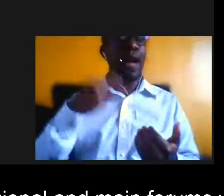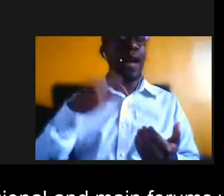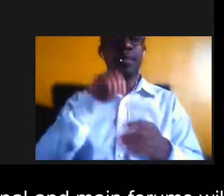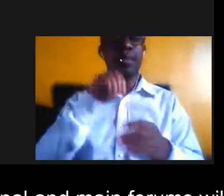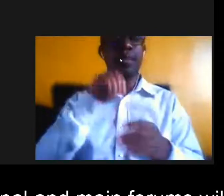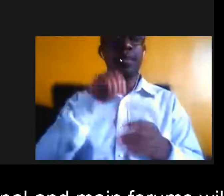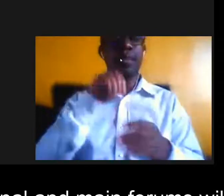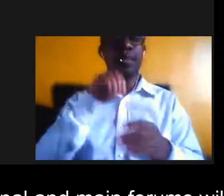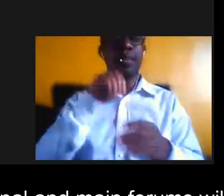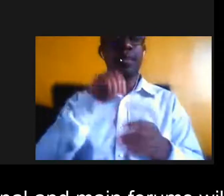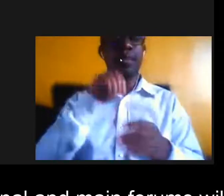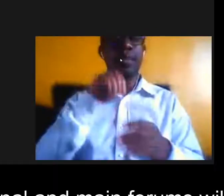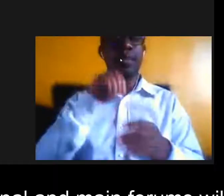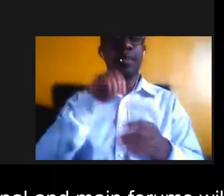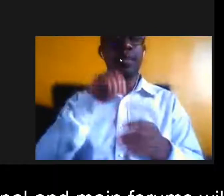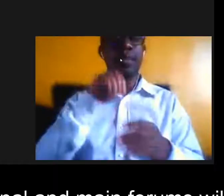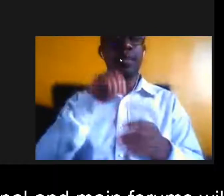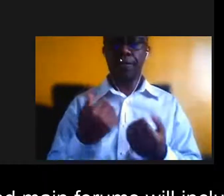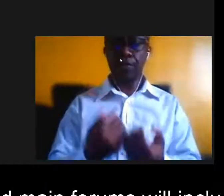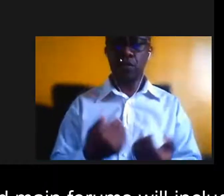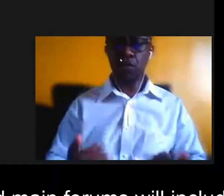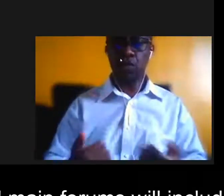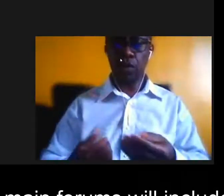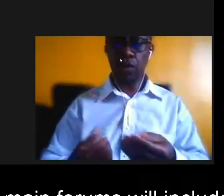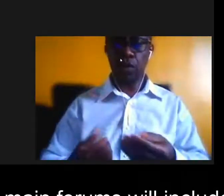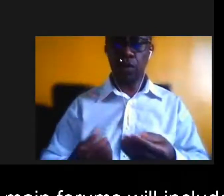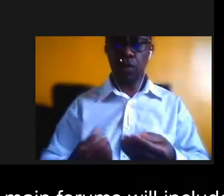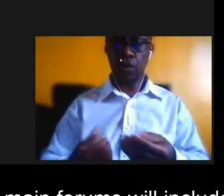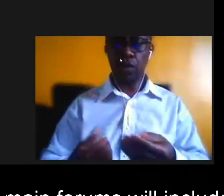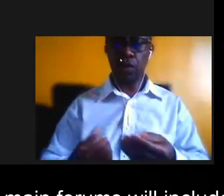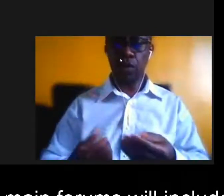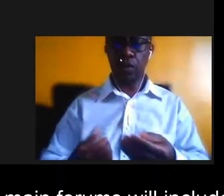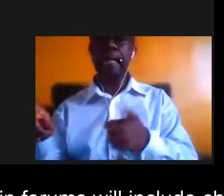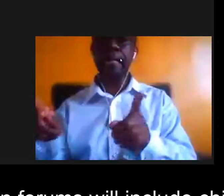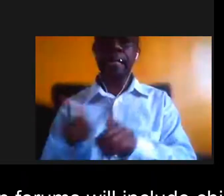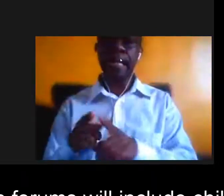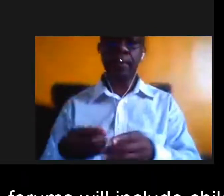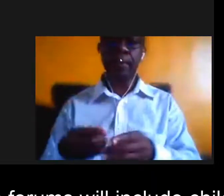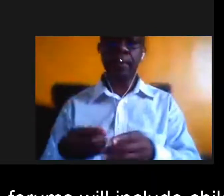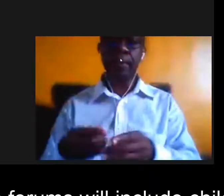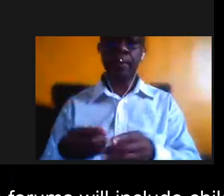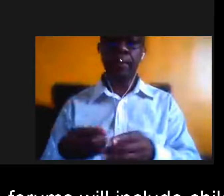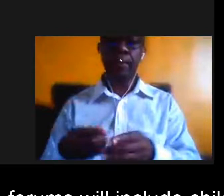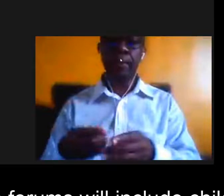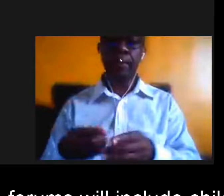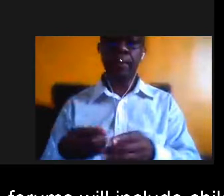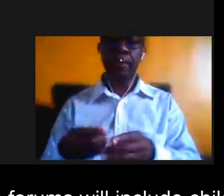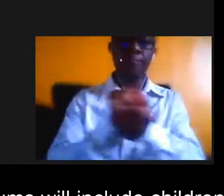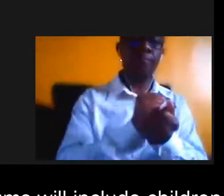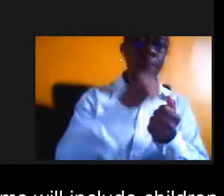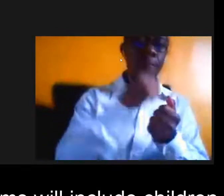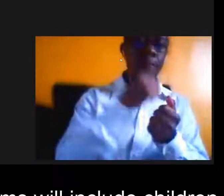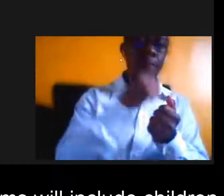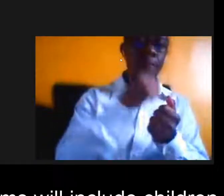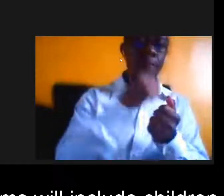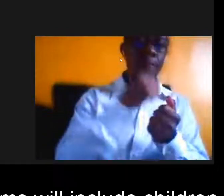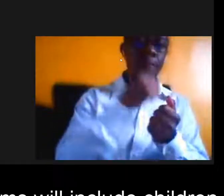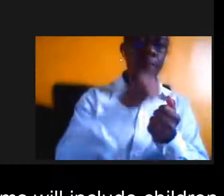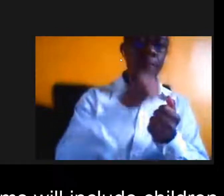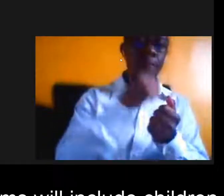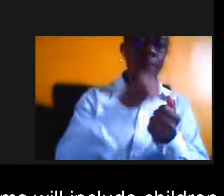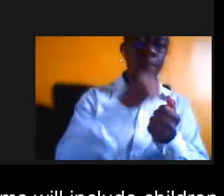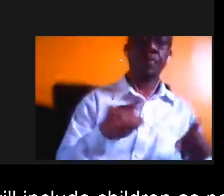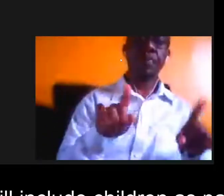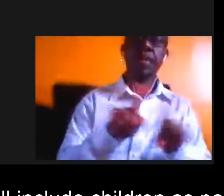of internal child trafficking, engagement of children with the commercial sex exploitation, but in a very good way, we have also had